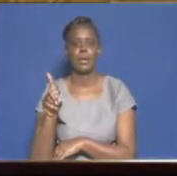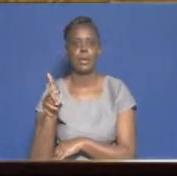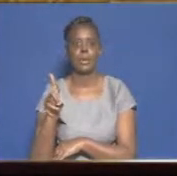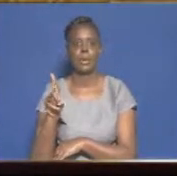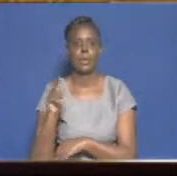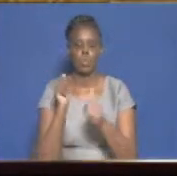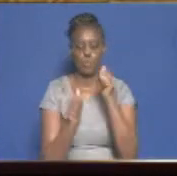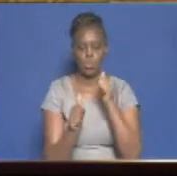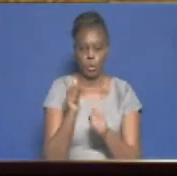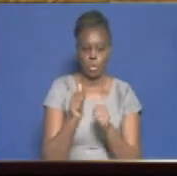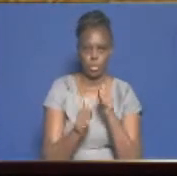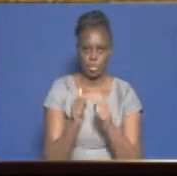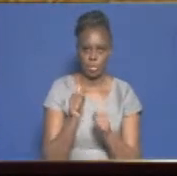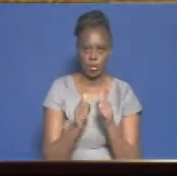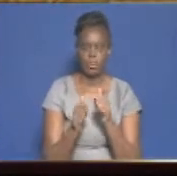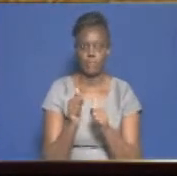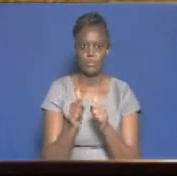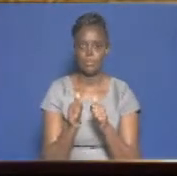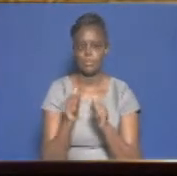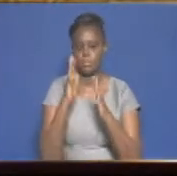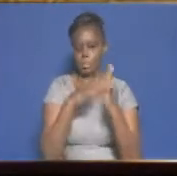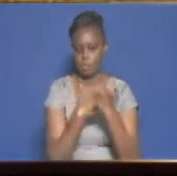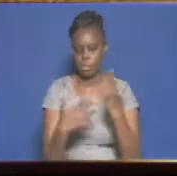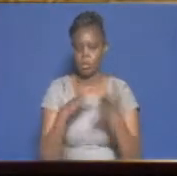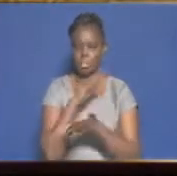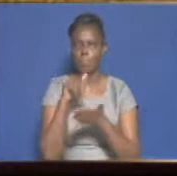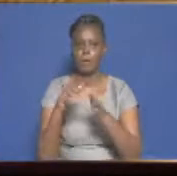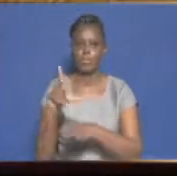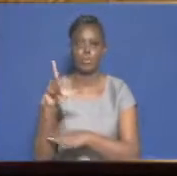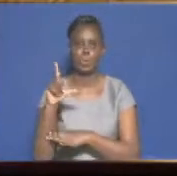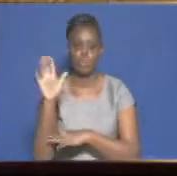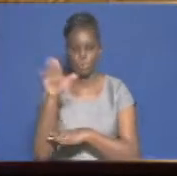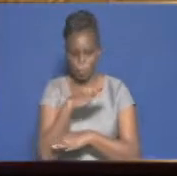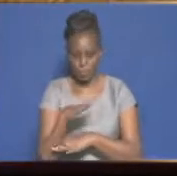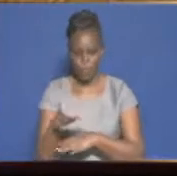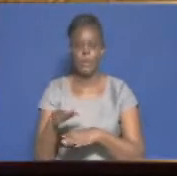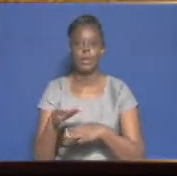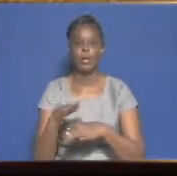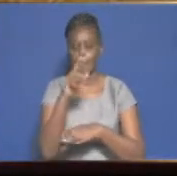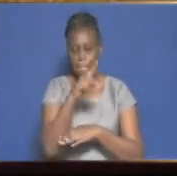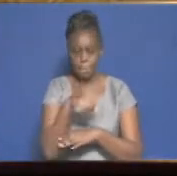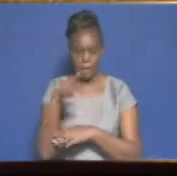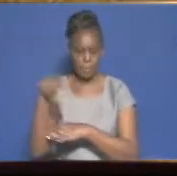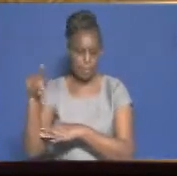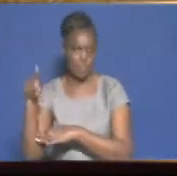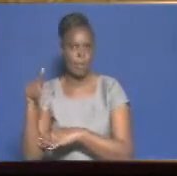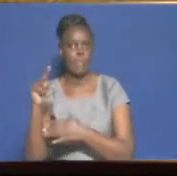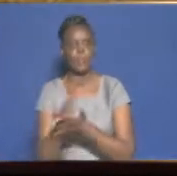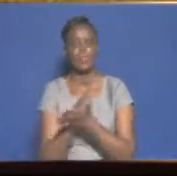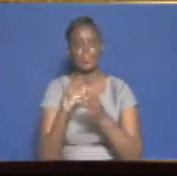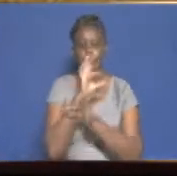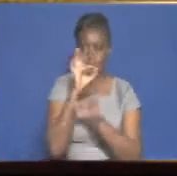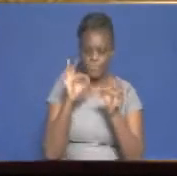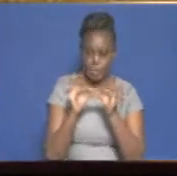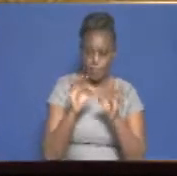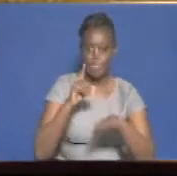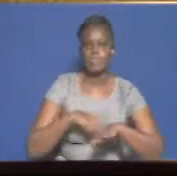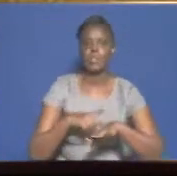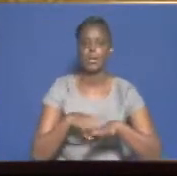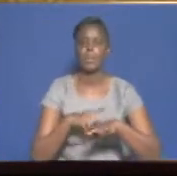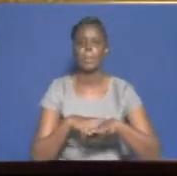through which there is a schedule about the laws that Parliament had to pass within specified